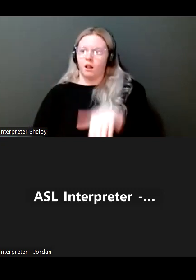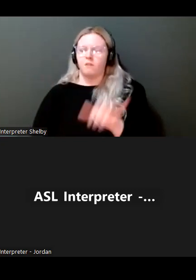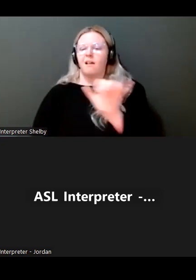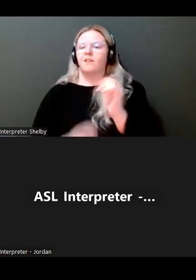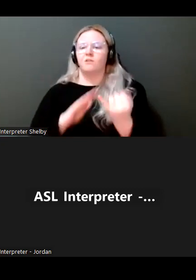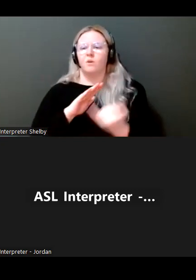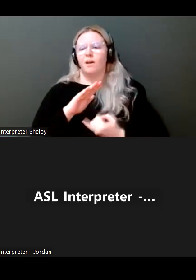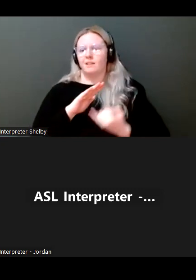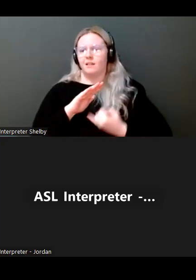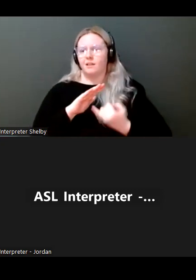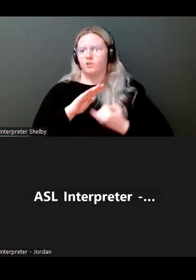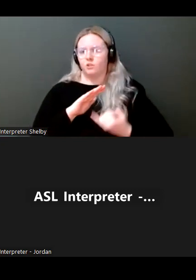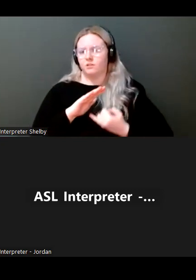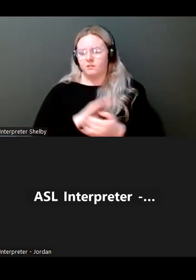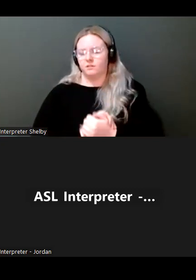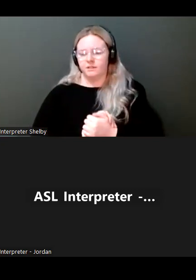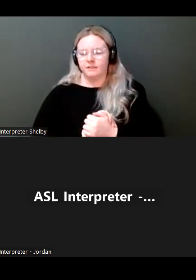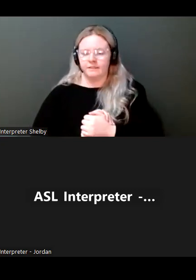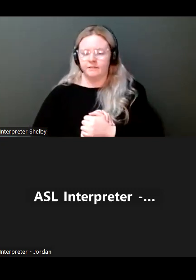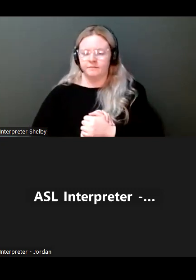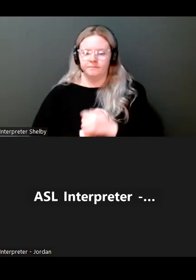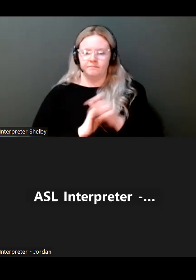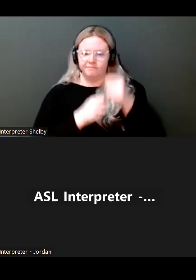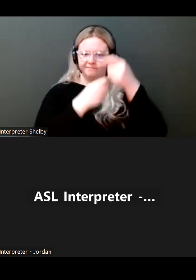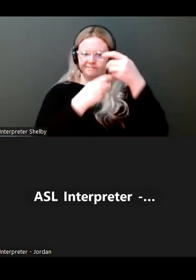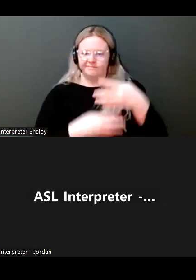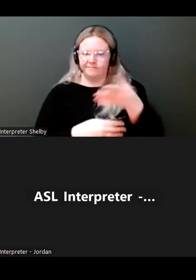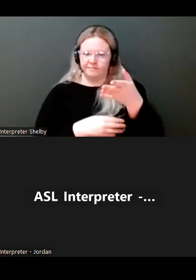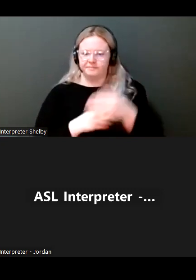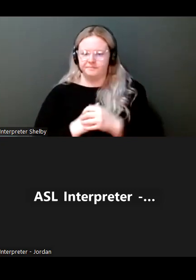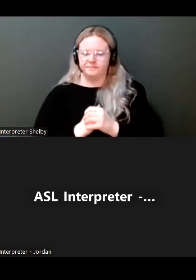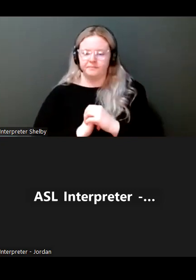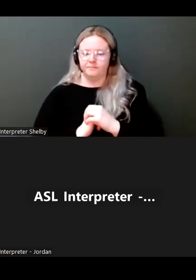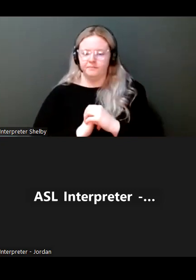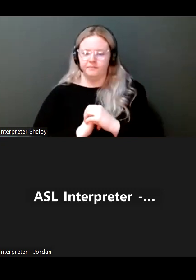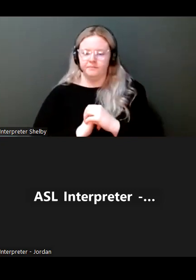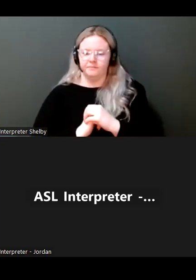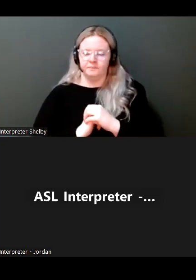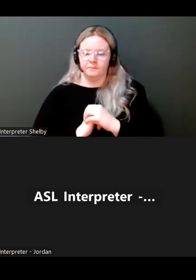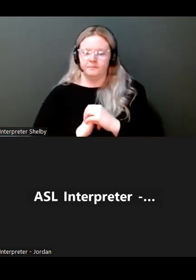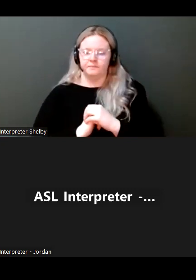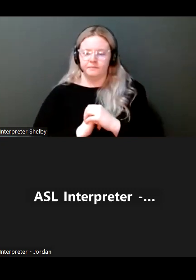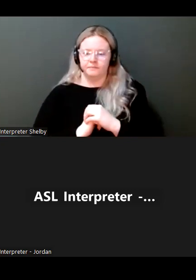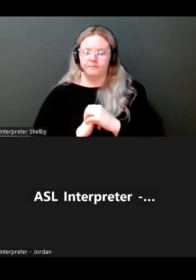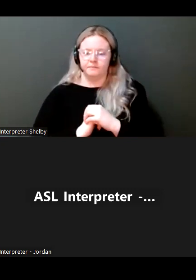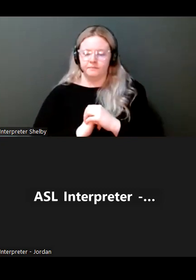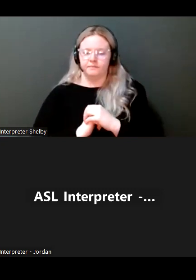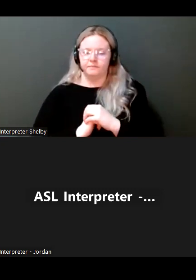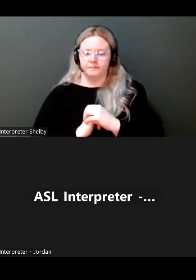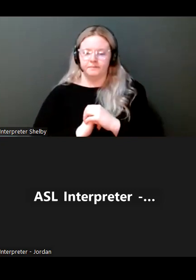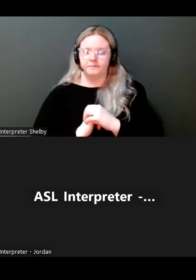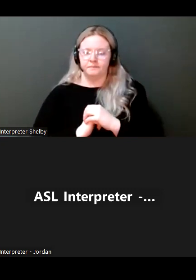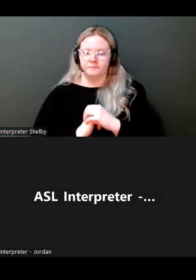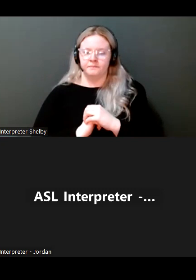people. And, these tend to be some signs and symptoms